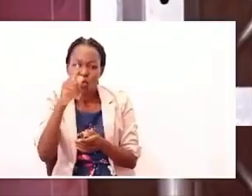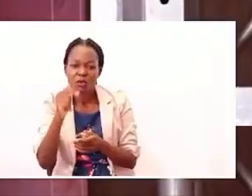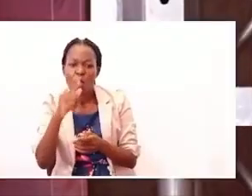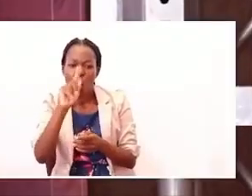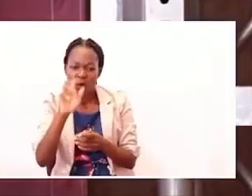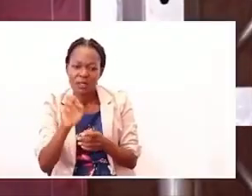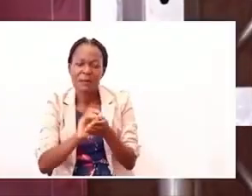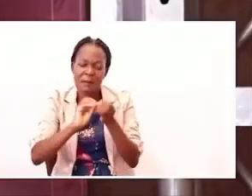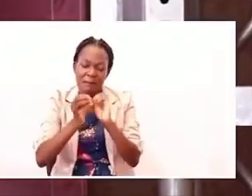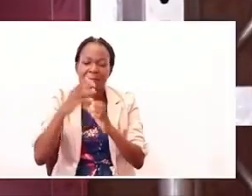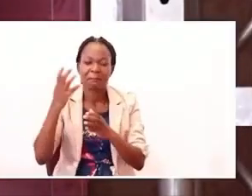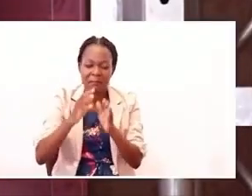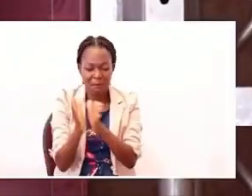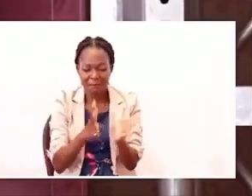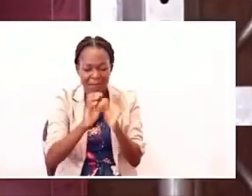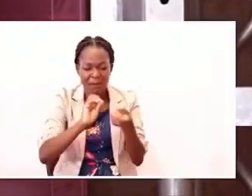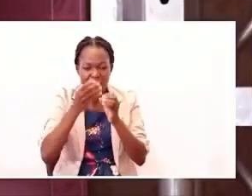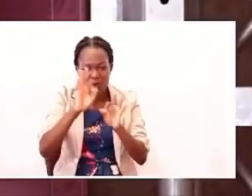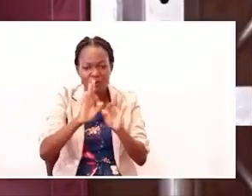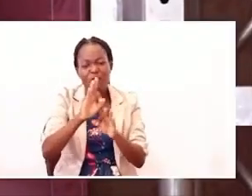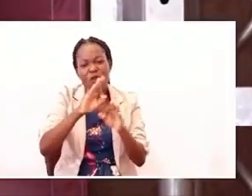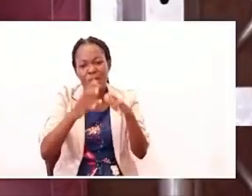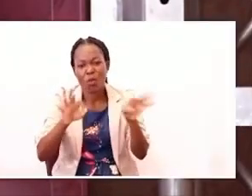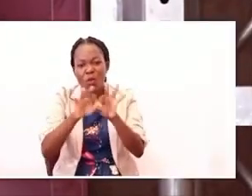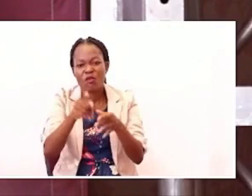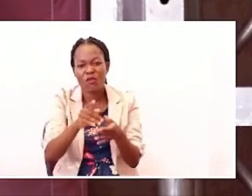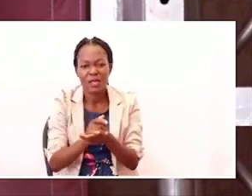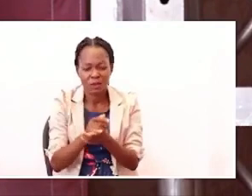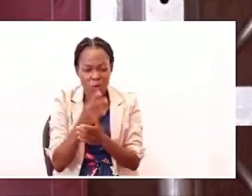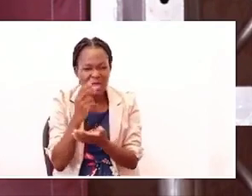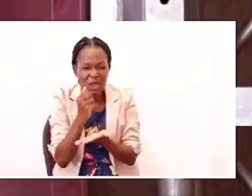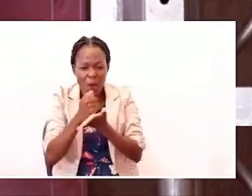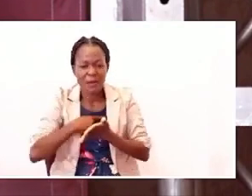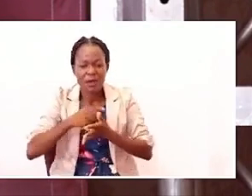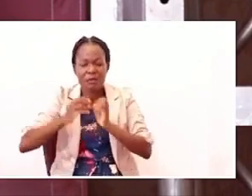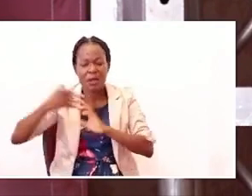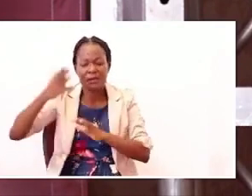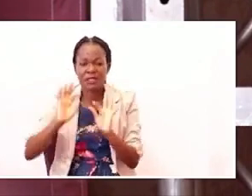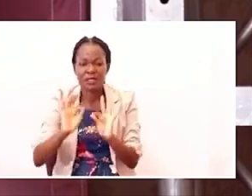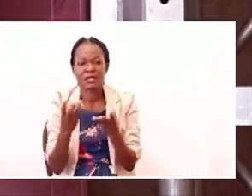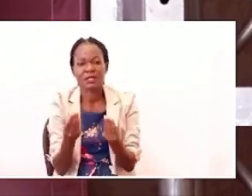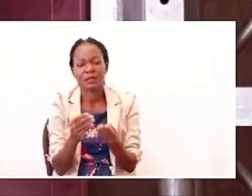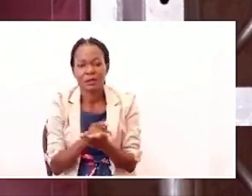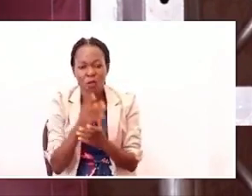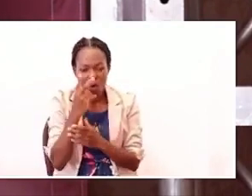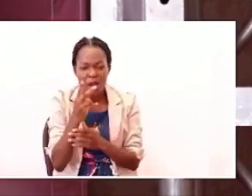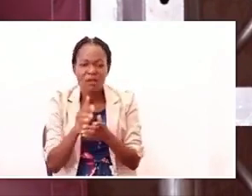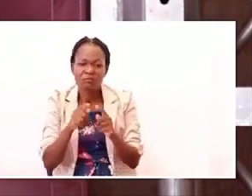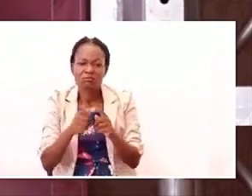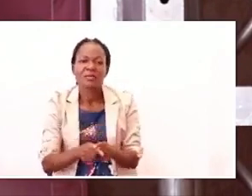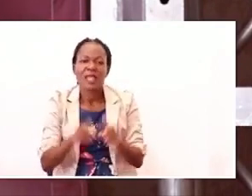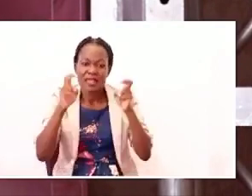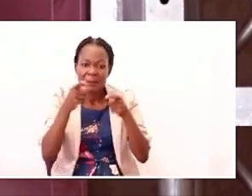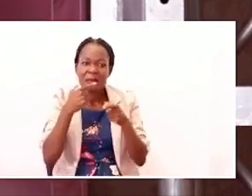When you look at the theme of the conference, from recovery to reform, stop the bleeding, cease in the